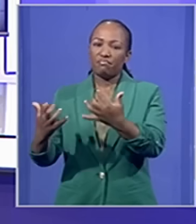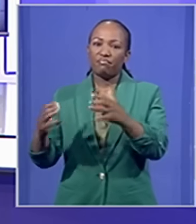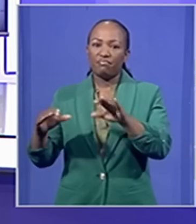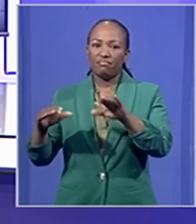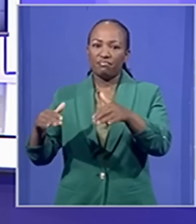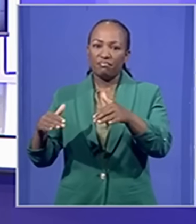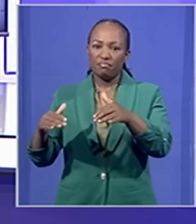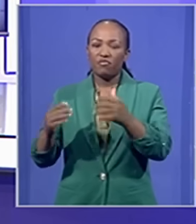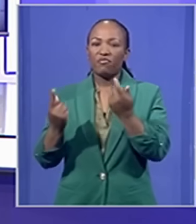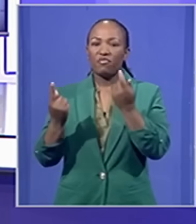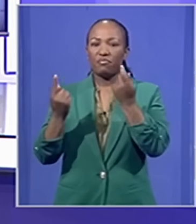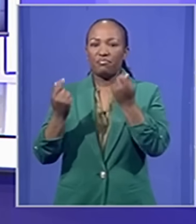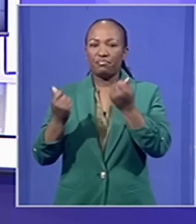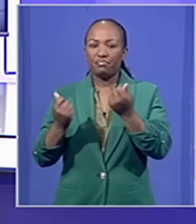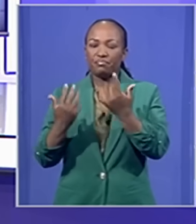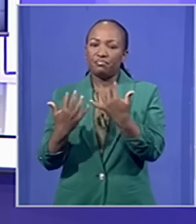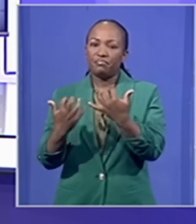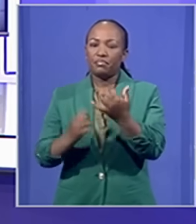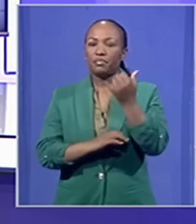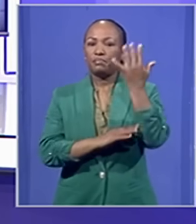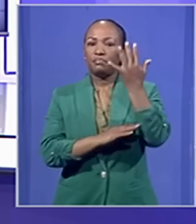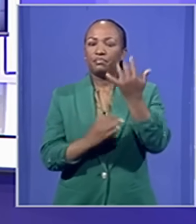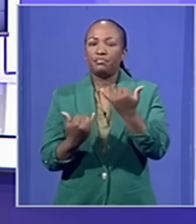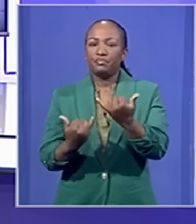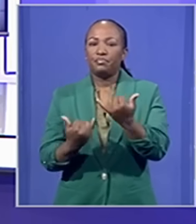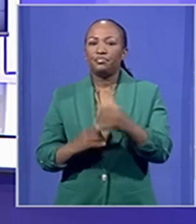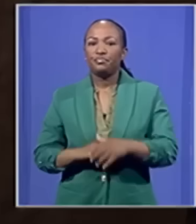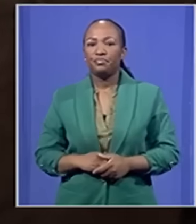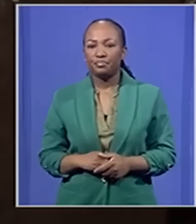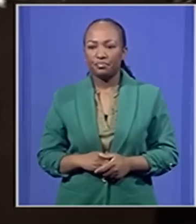ya matlole kwa Palamenteng.